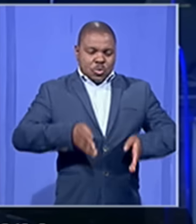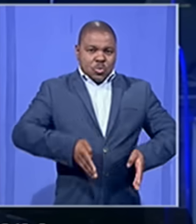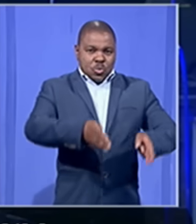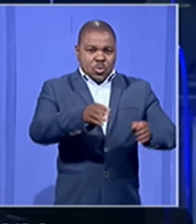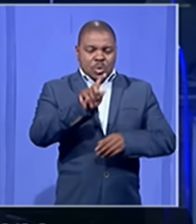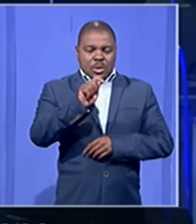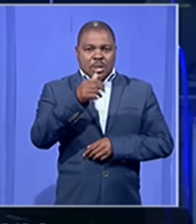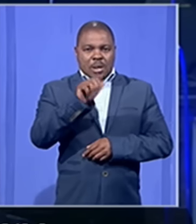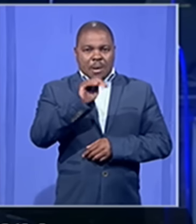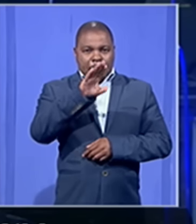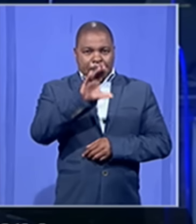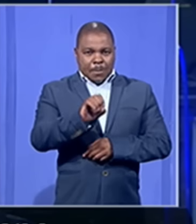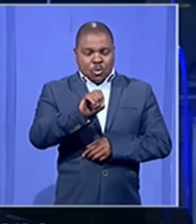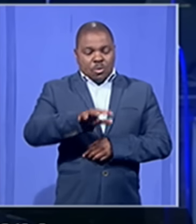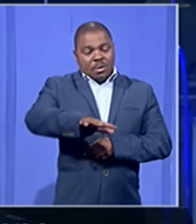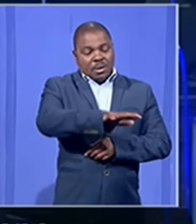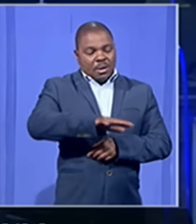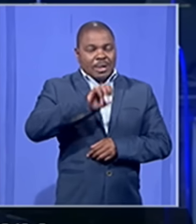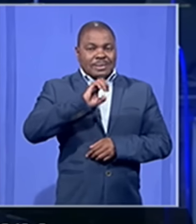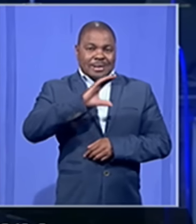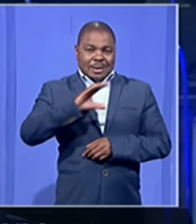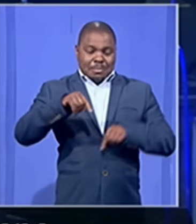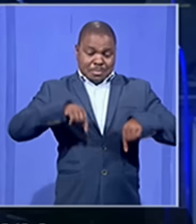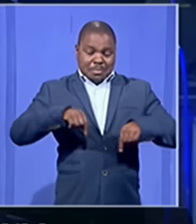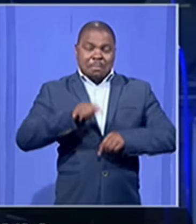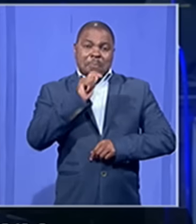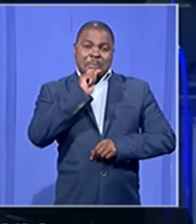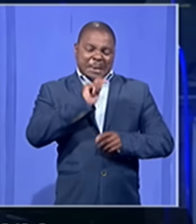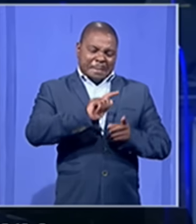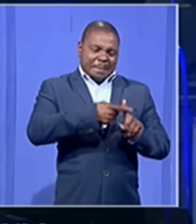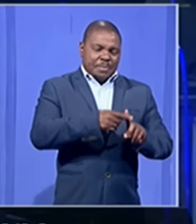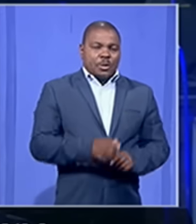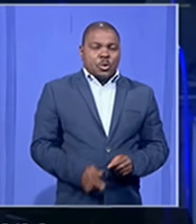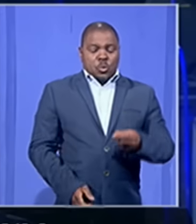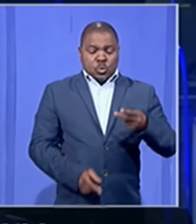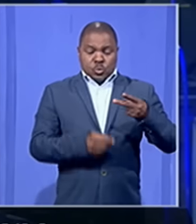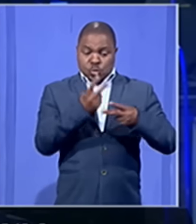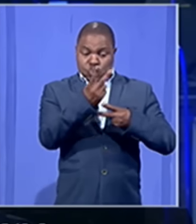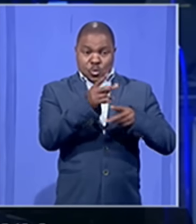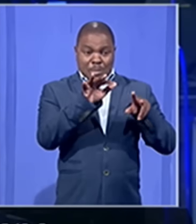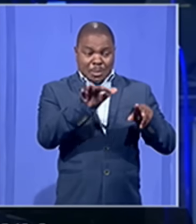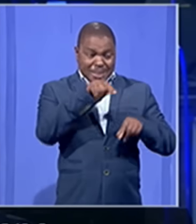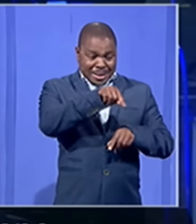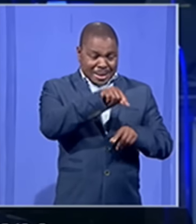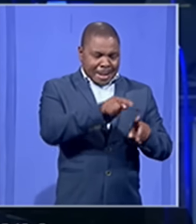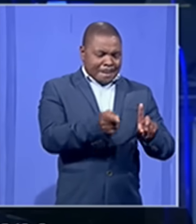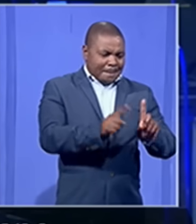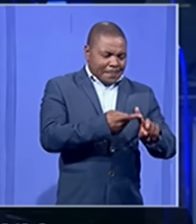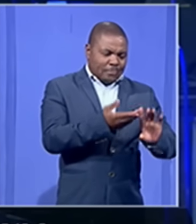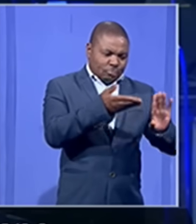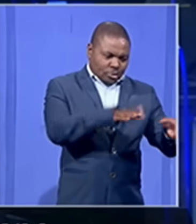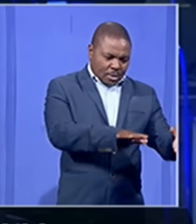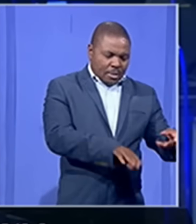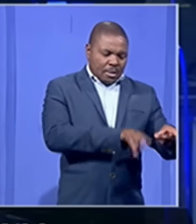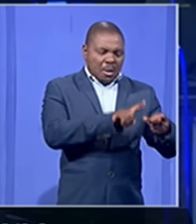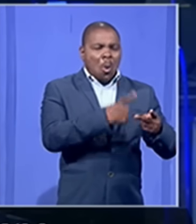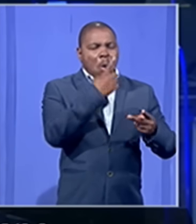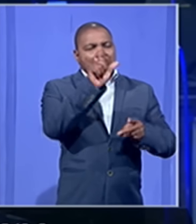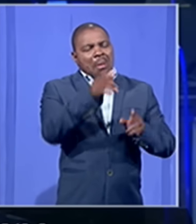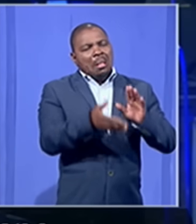Tambo kwa Wessels kwa Eastern Cape mo mesong ya gompieno. Batho ba le babedi ba tlhokafetse mo lefelong la kotsi fa a le mongwe a tlhokafaletse